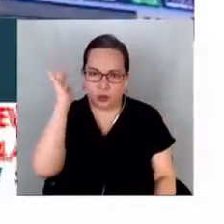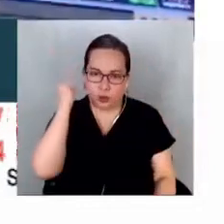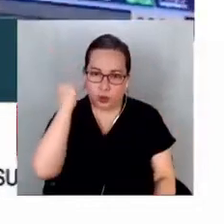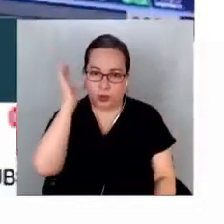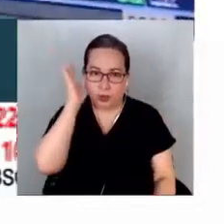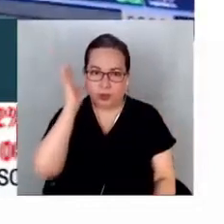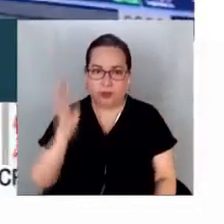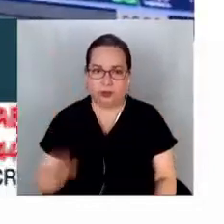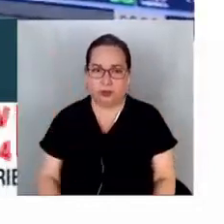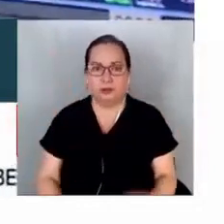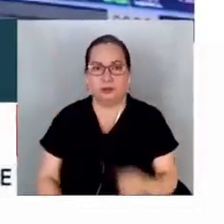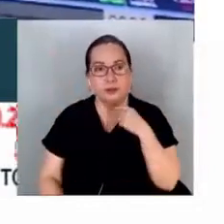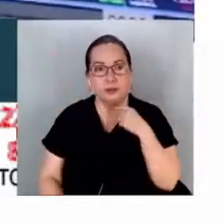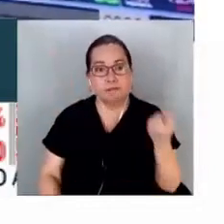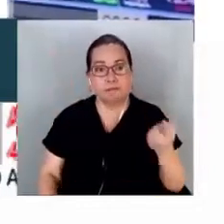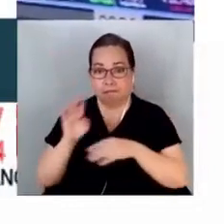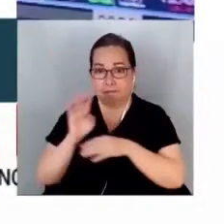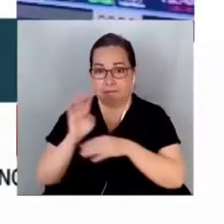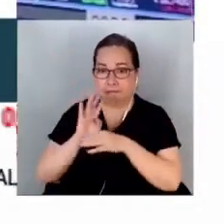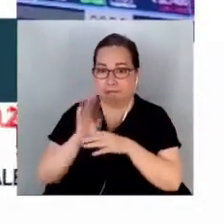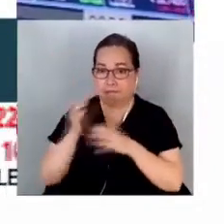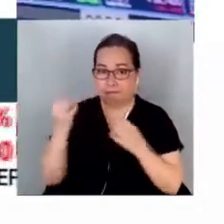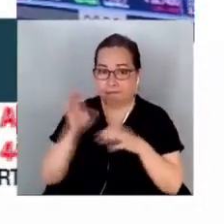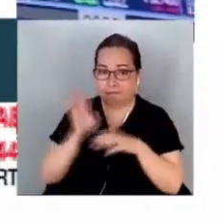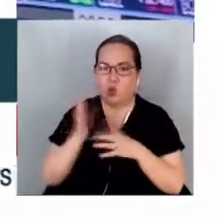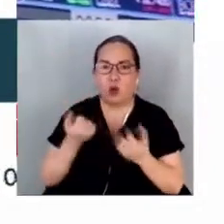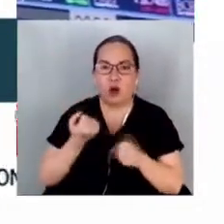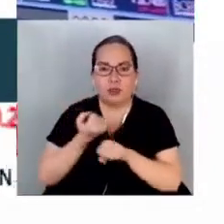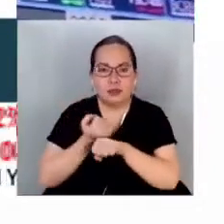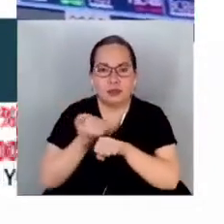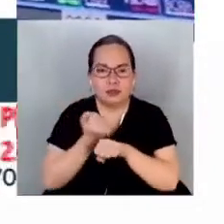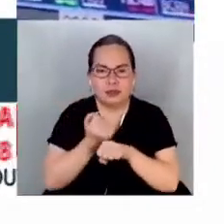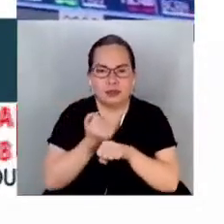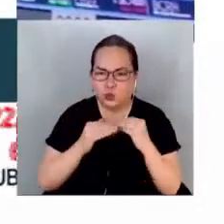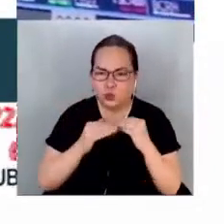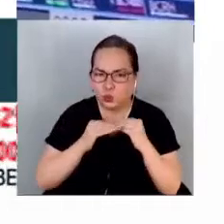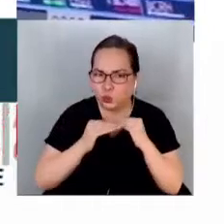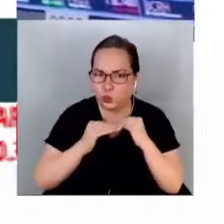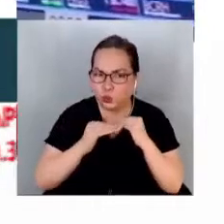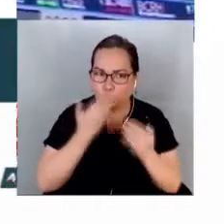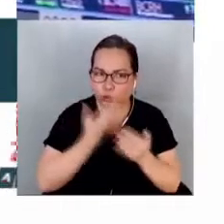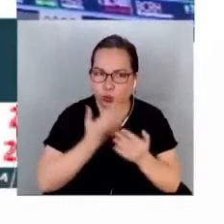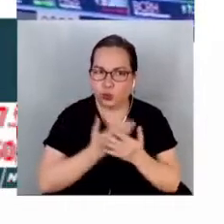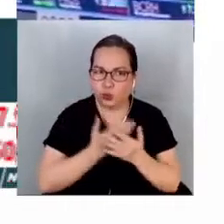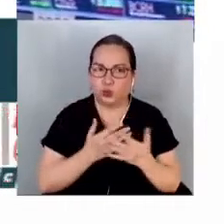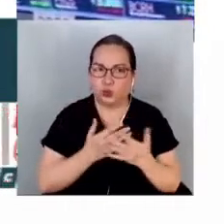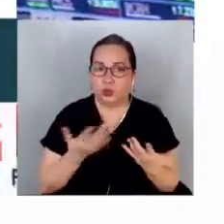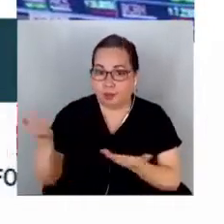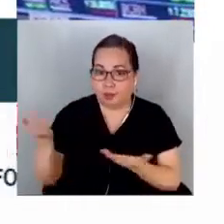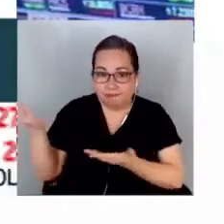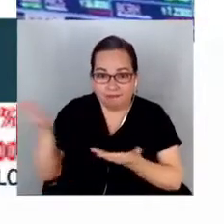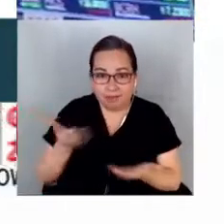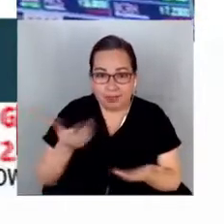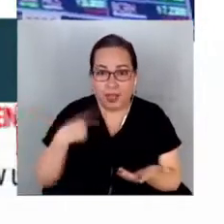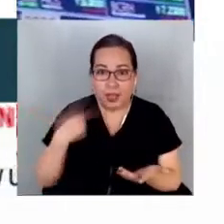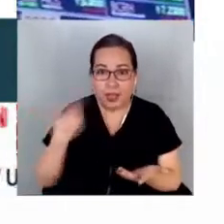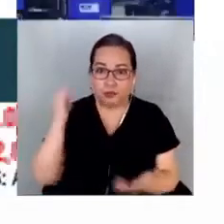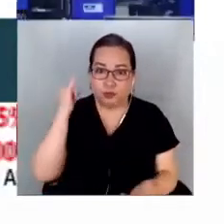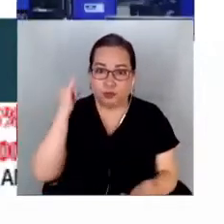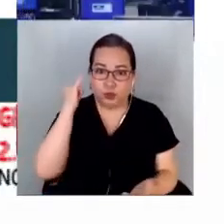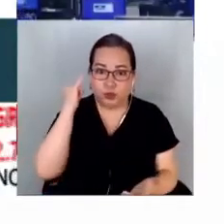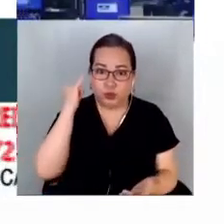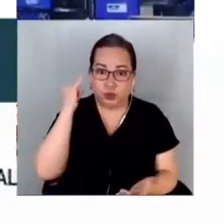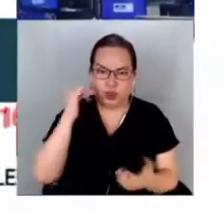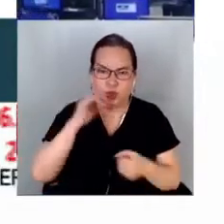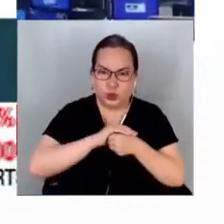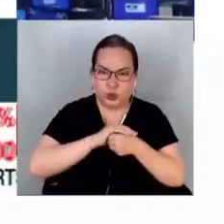Business, for the most part, wants stability. Certainly, they appreciated President Trump's reduction of regulations. But